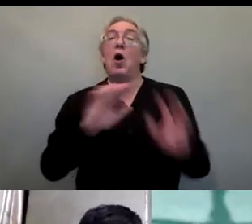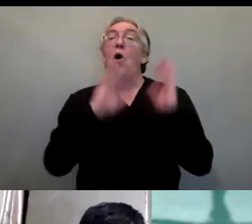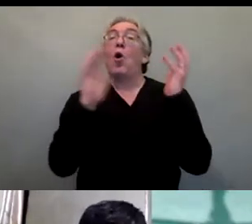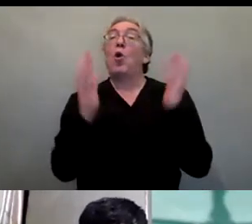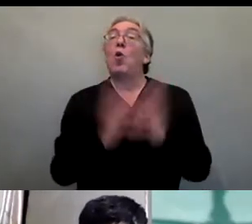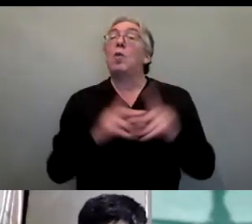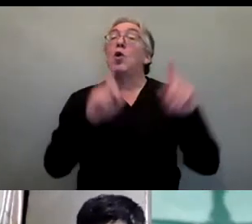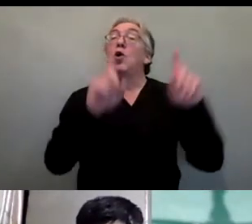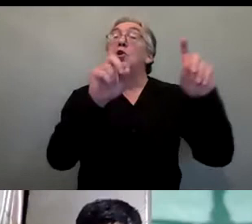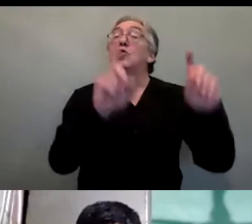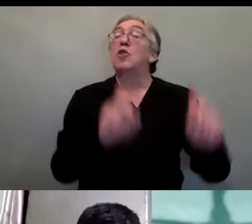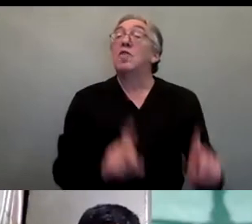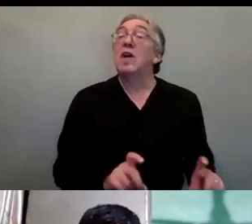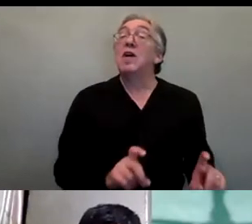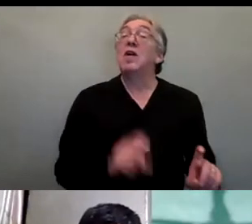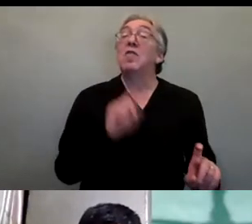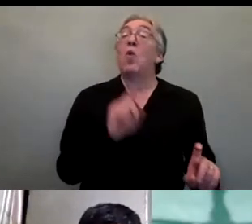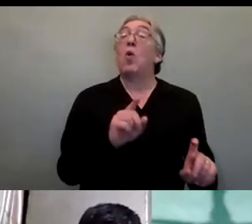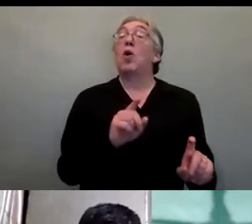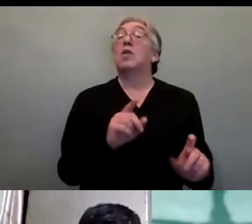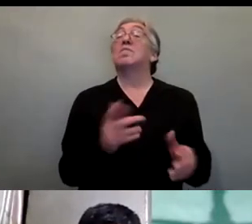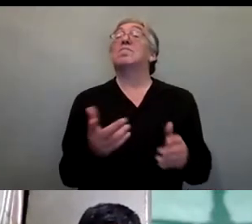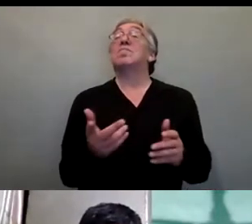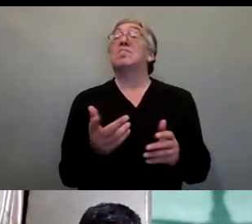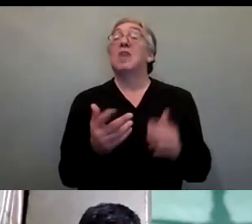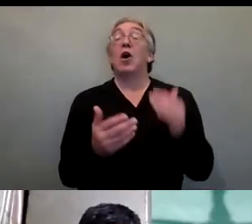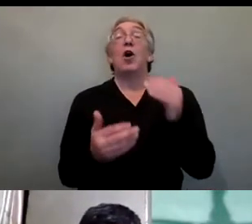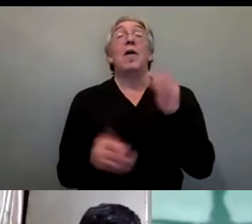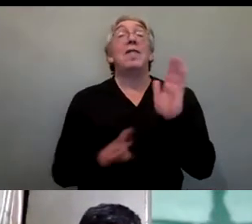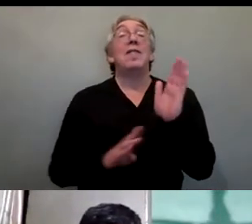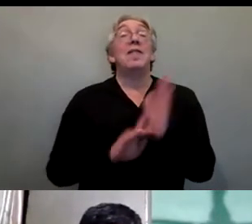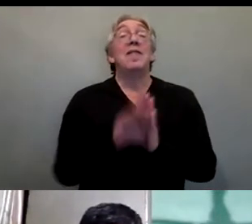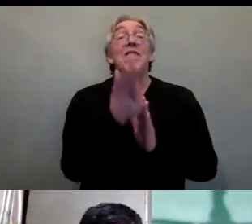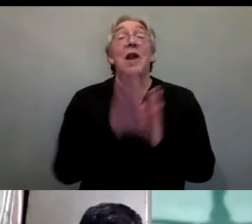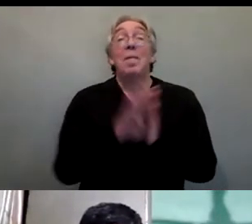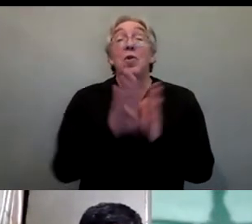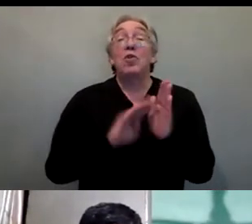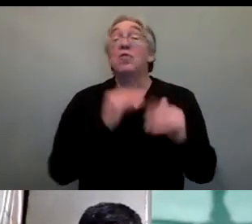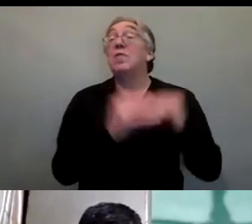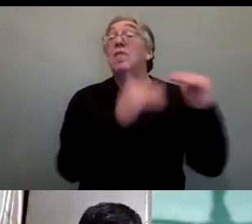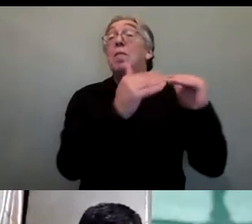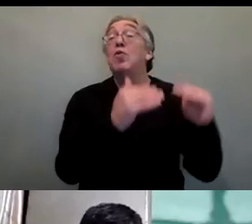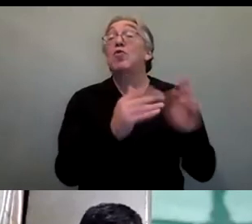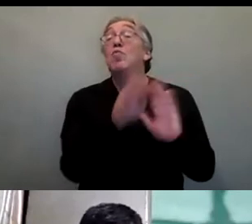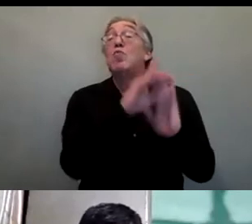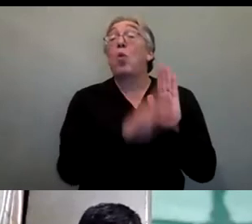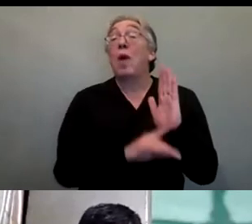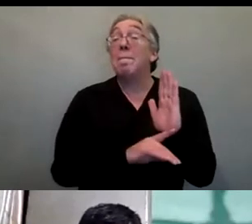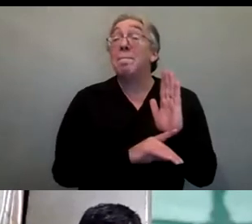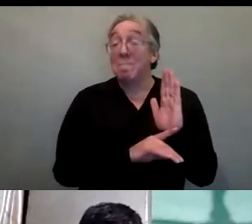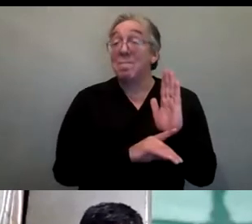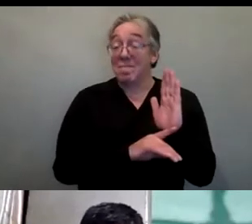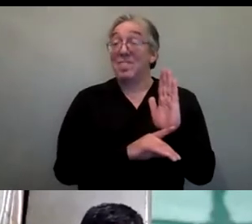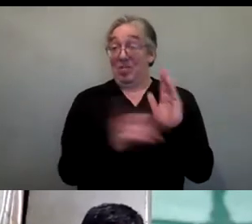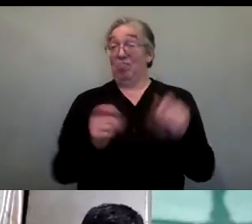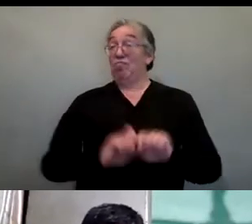development policies and programs was launched. So we have learned a lot from this global survey. And one of